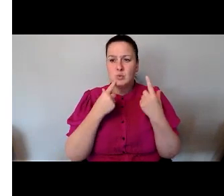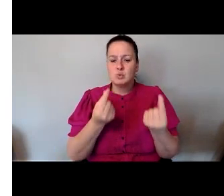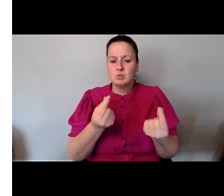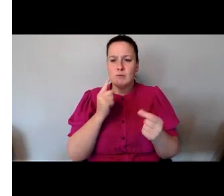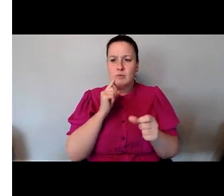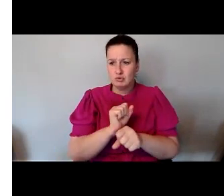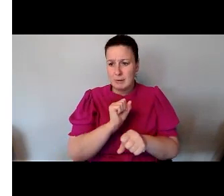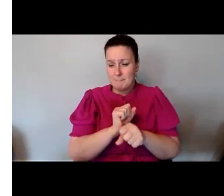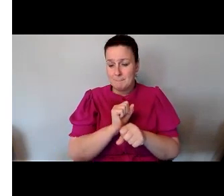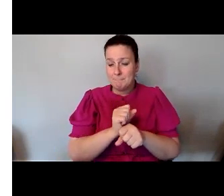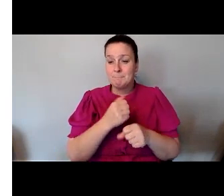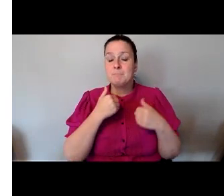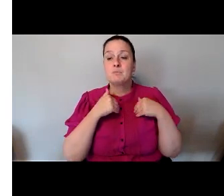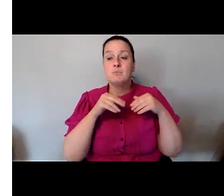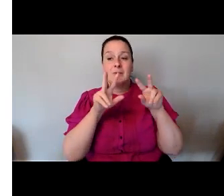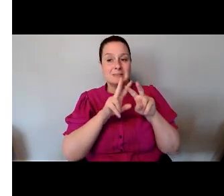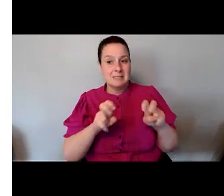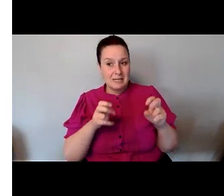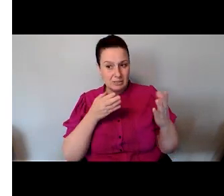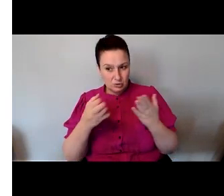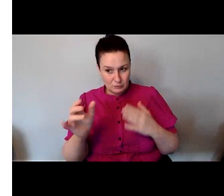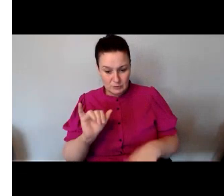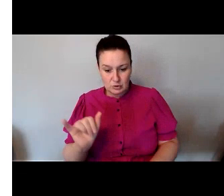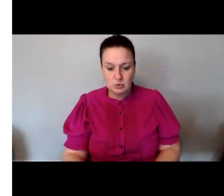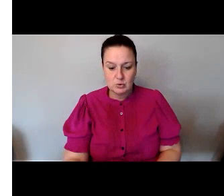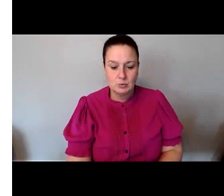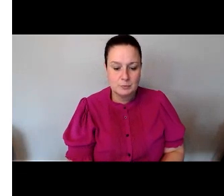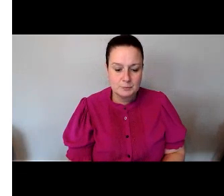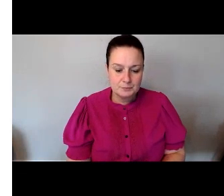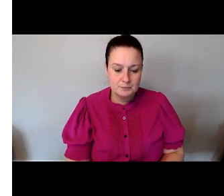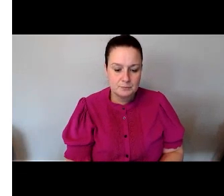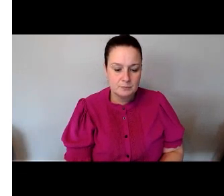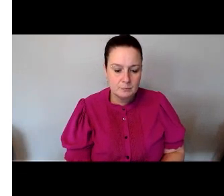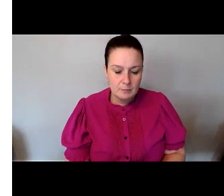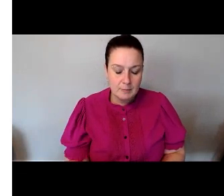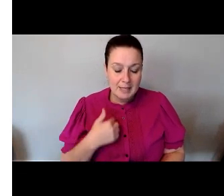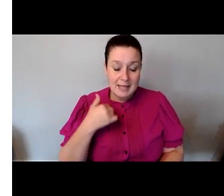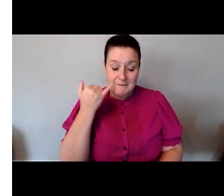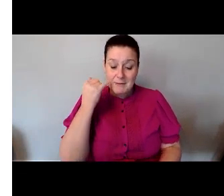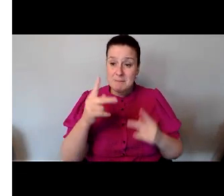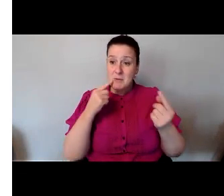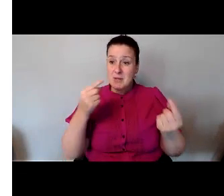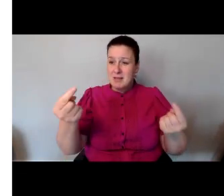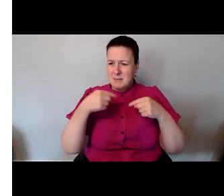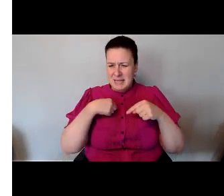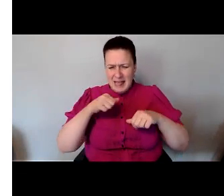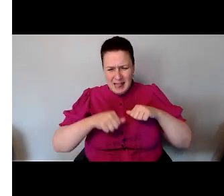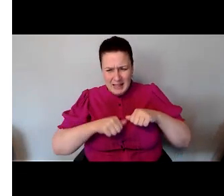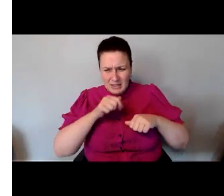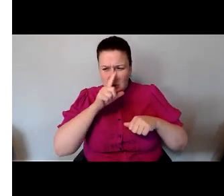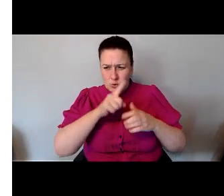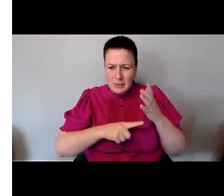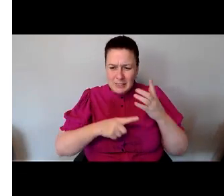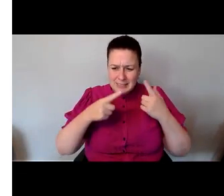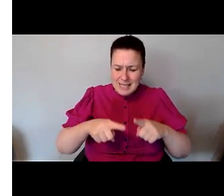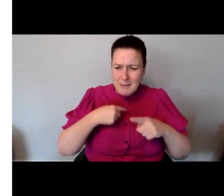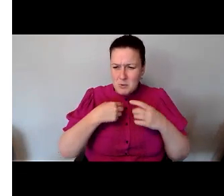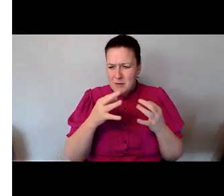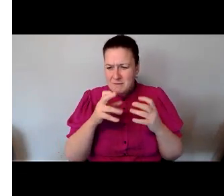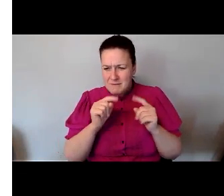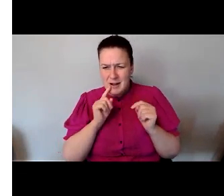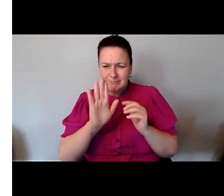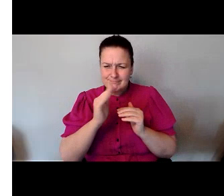do diagnostic services. If folks come to us and, we're not really sure what's happening, maybe we want to find out about certain